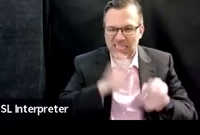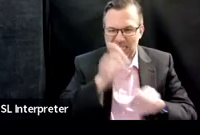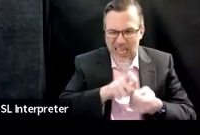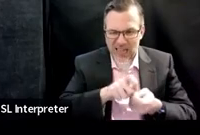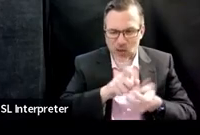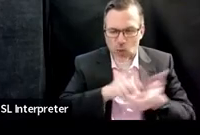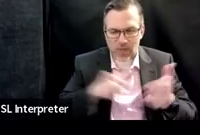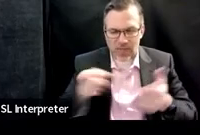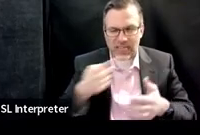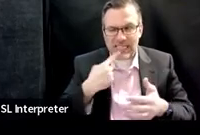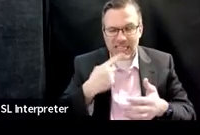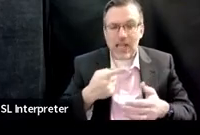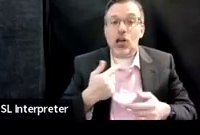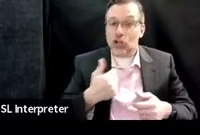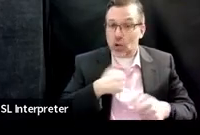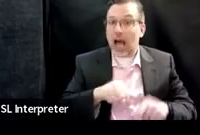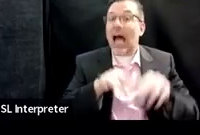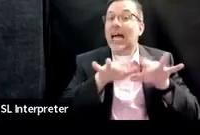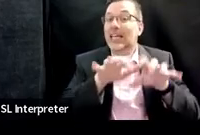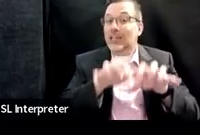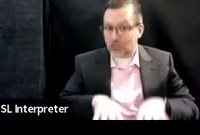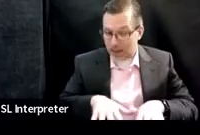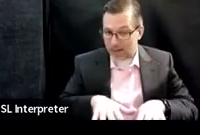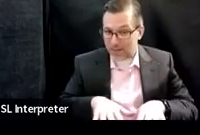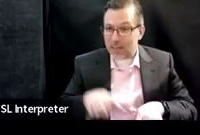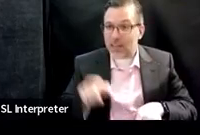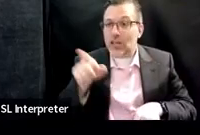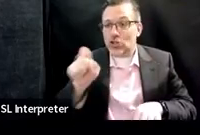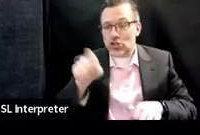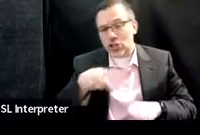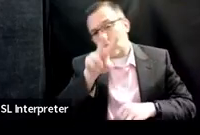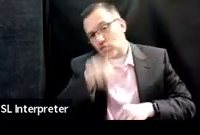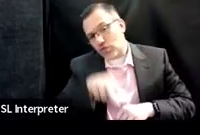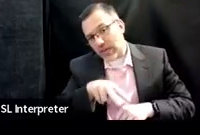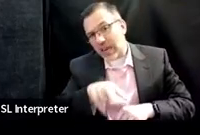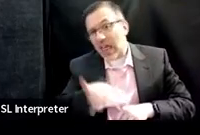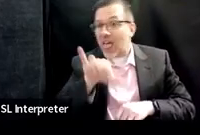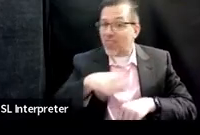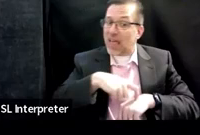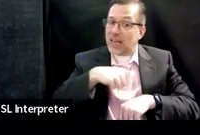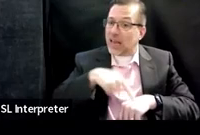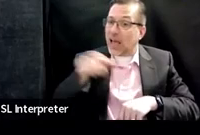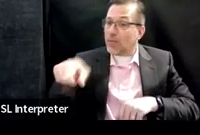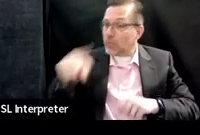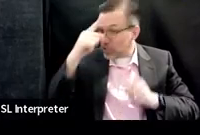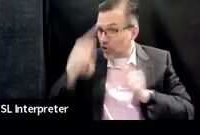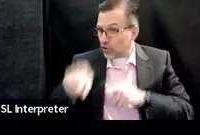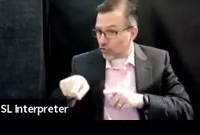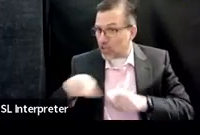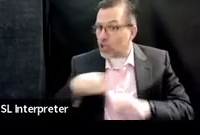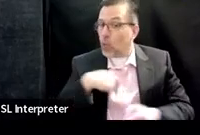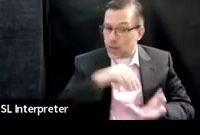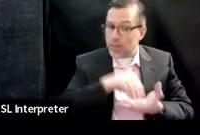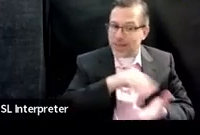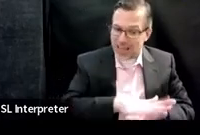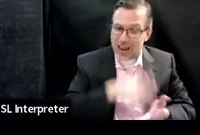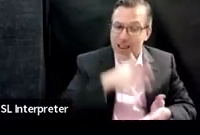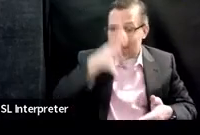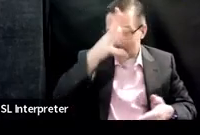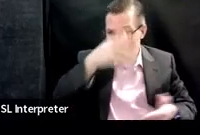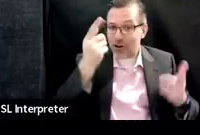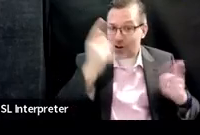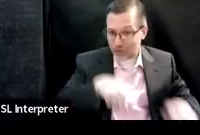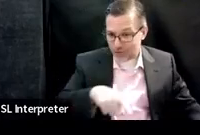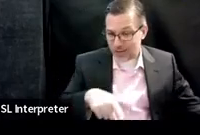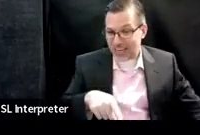her seeing it. And interesting, and she at the time agreed, and we wrote in the written notice, parent agreed with blah, blah, blah. When